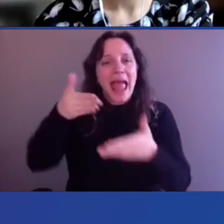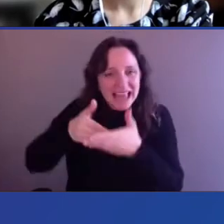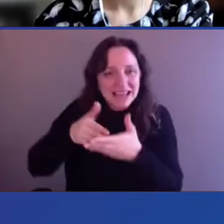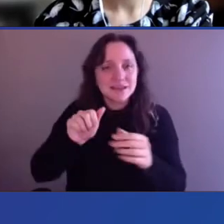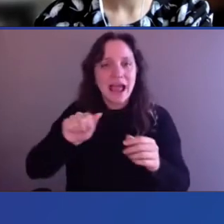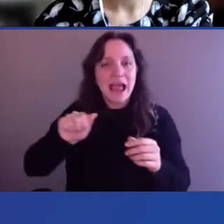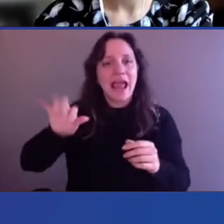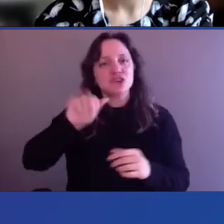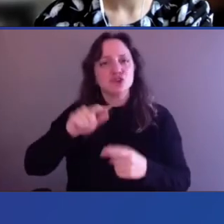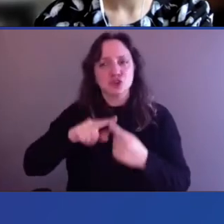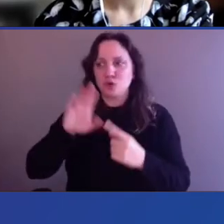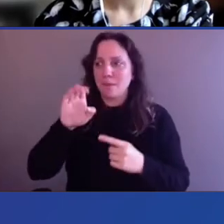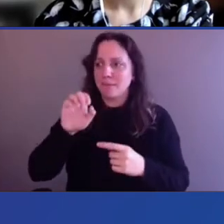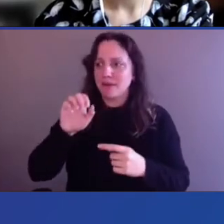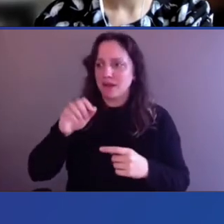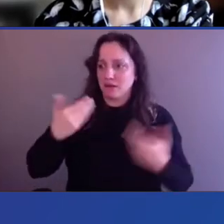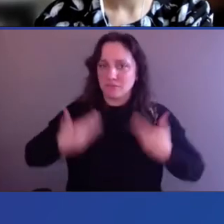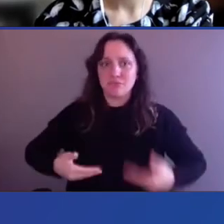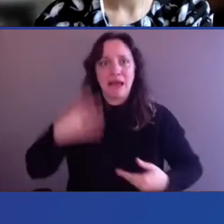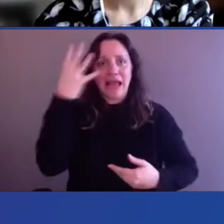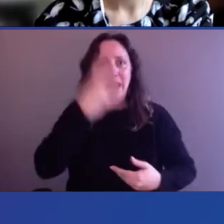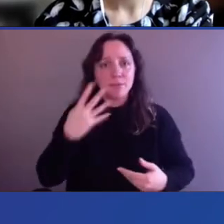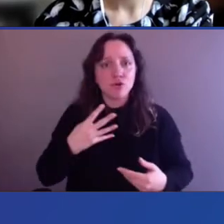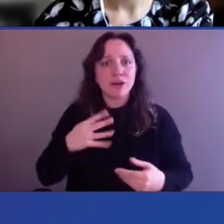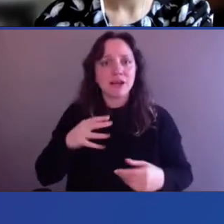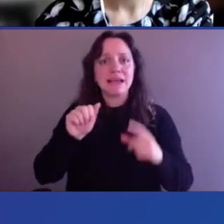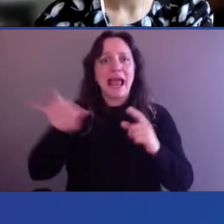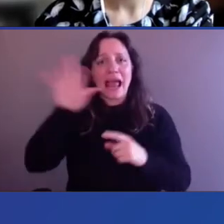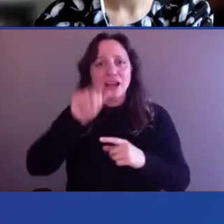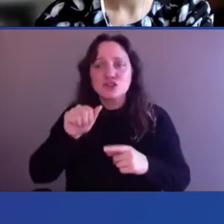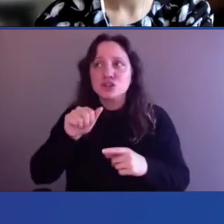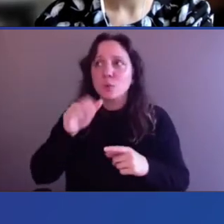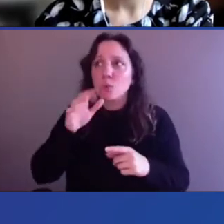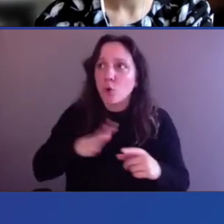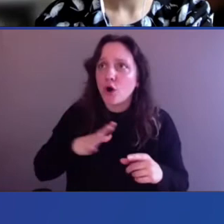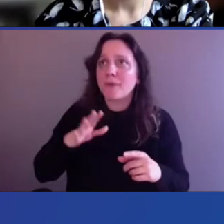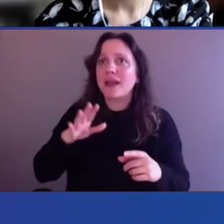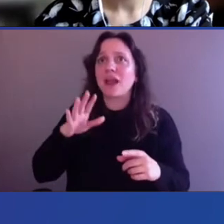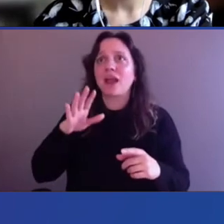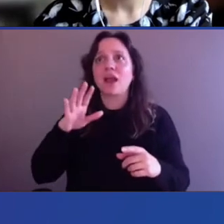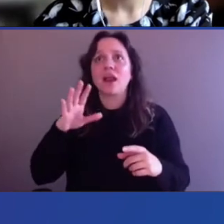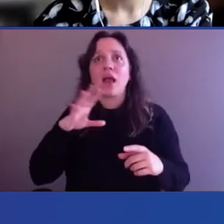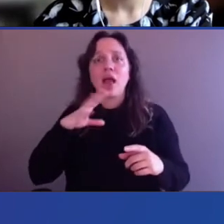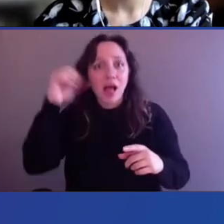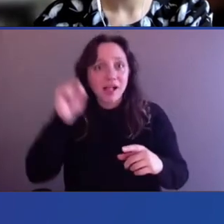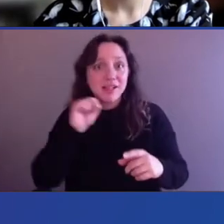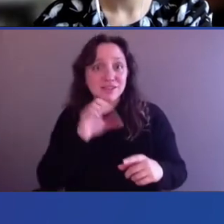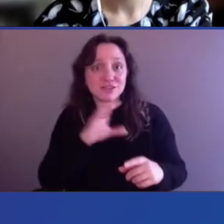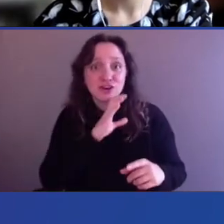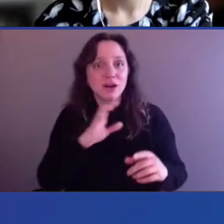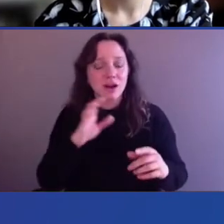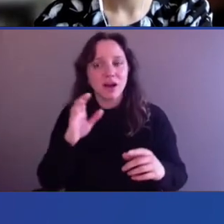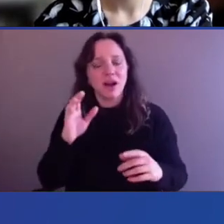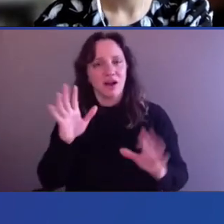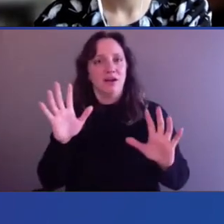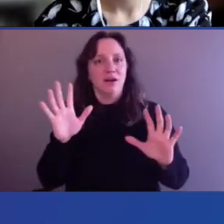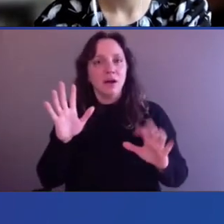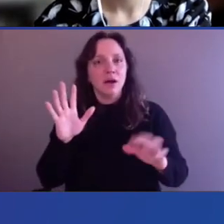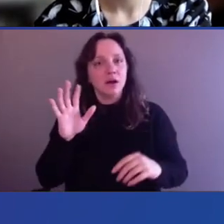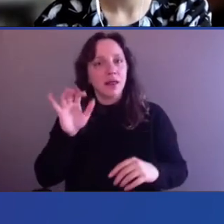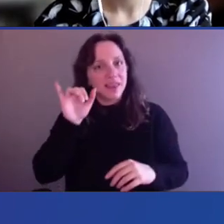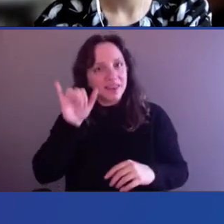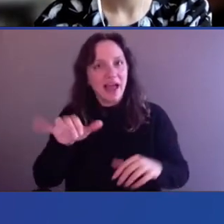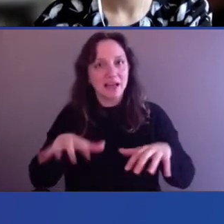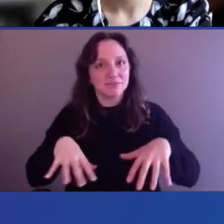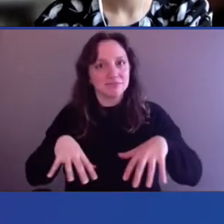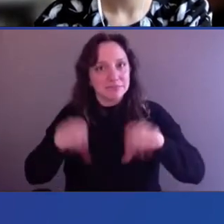be an immigrant, to be an Asian woman, to be an Asian elder is a daily act of rebellion and solidarity in its own way. And